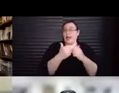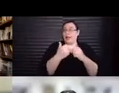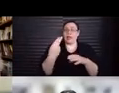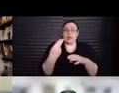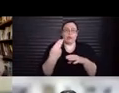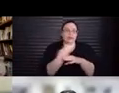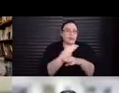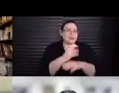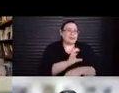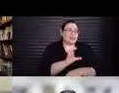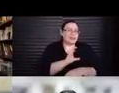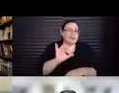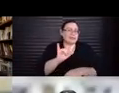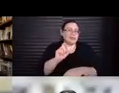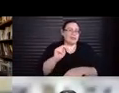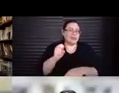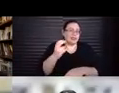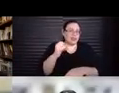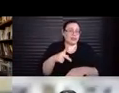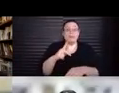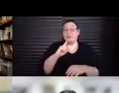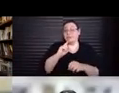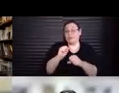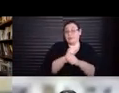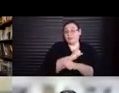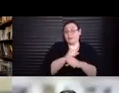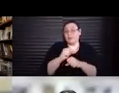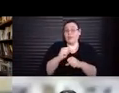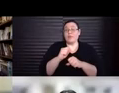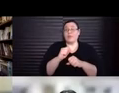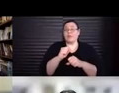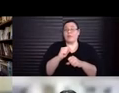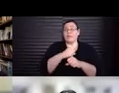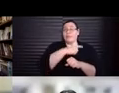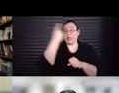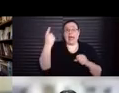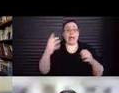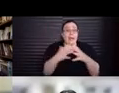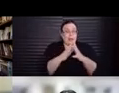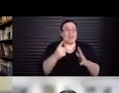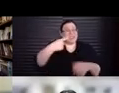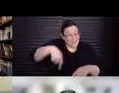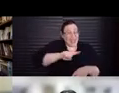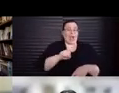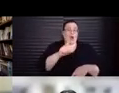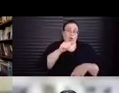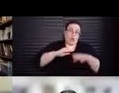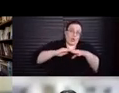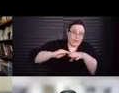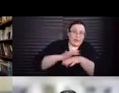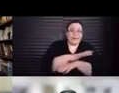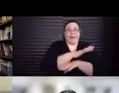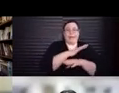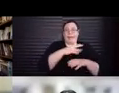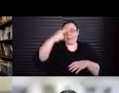citizenship. And so it really was, you know, Black Americans who were shaping as well